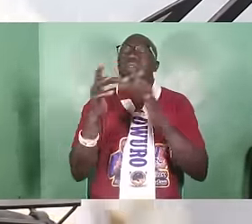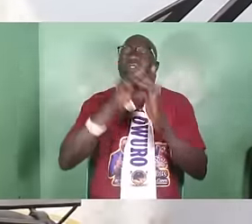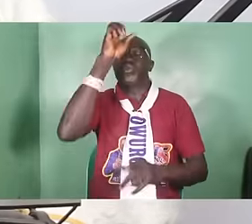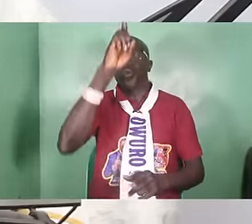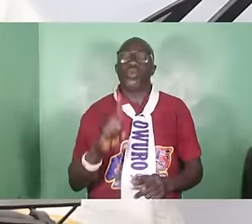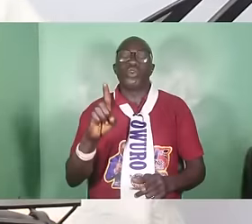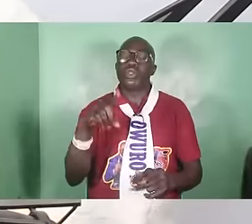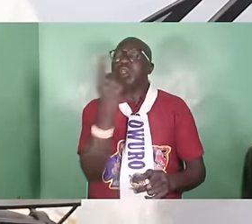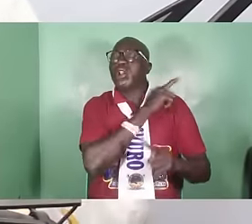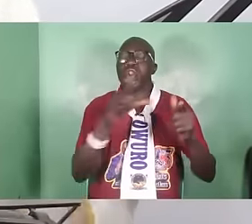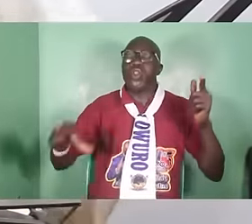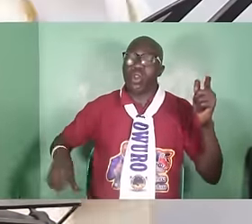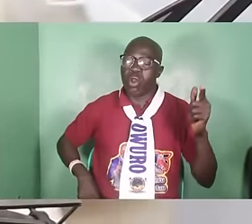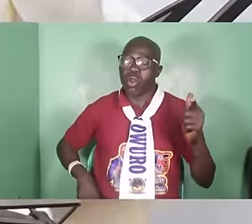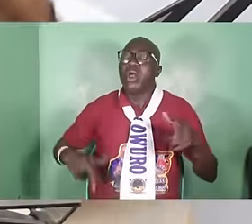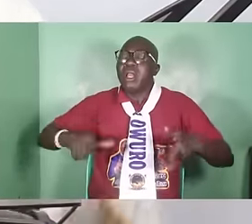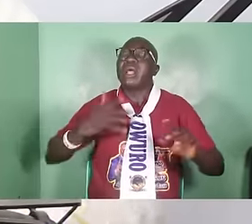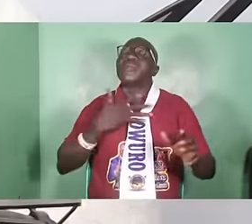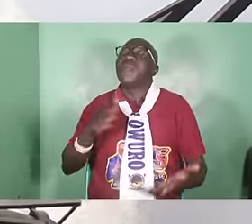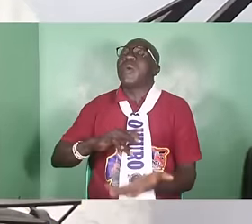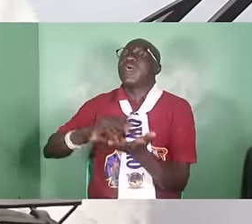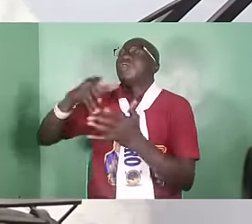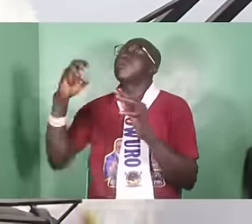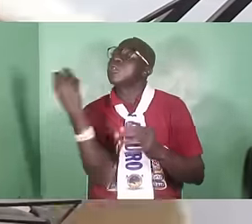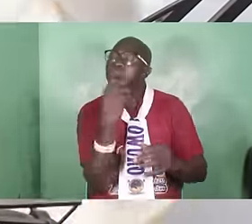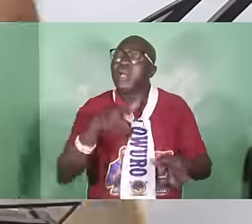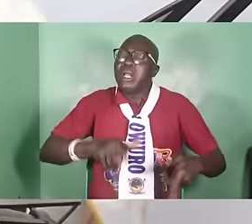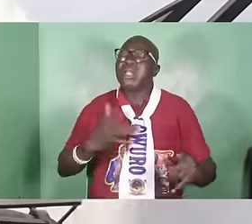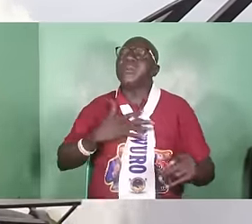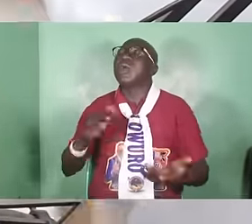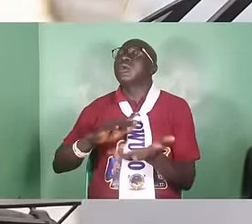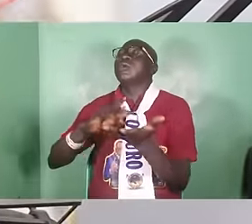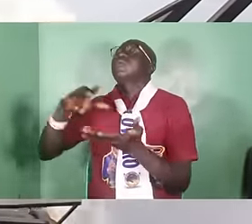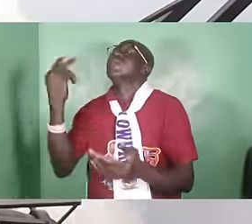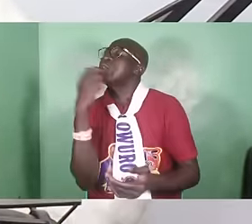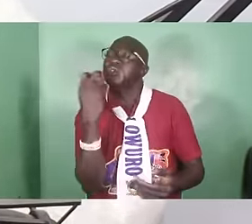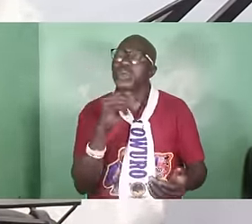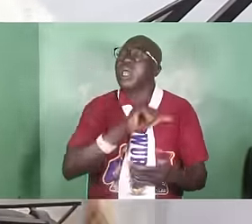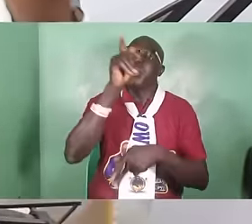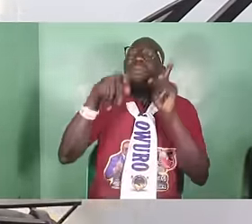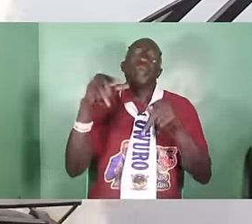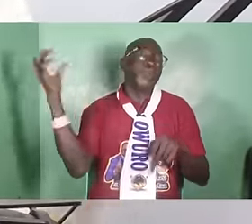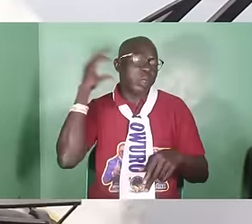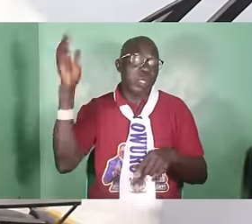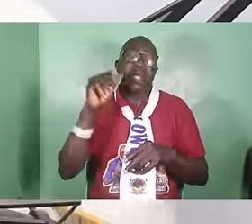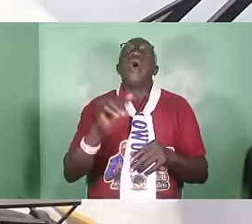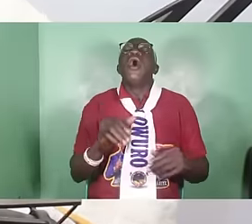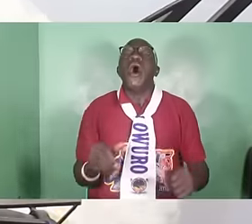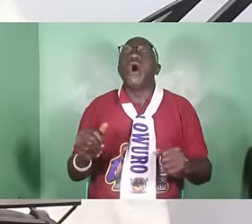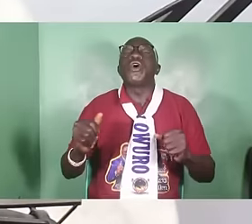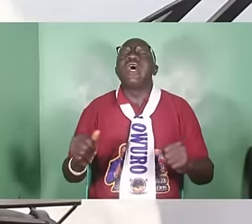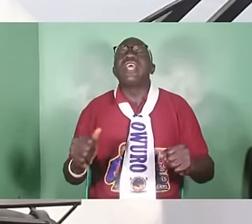ka oluwa jogo mi o soro jogo mi o soro ki aye ko gbo o ya